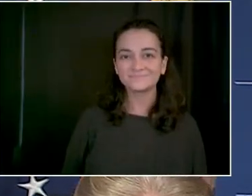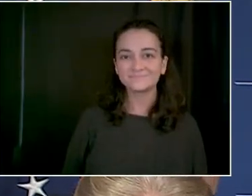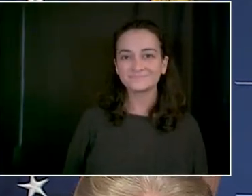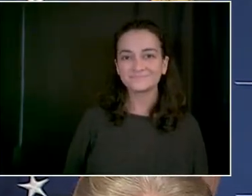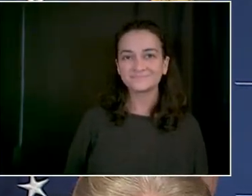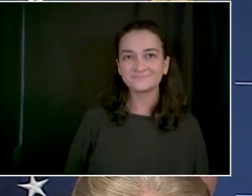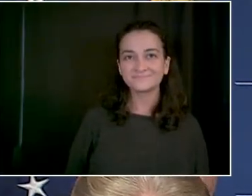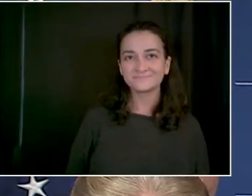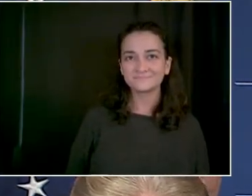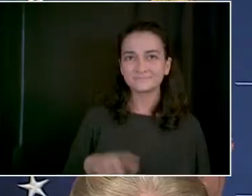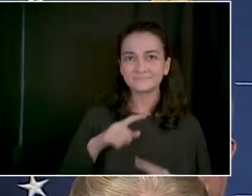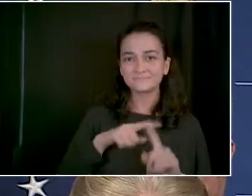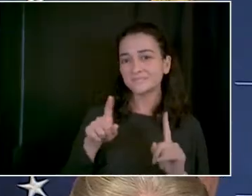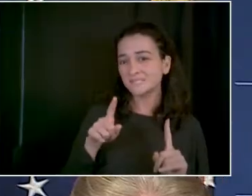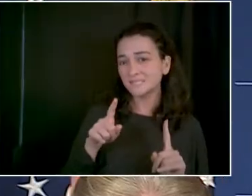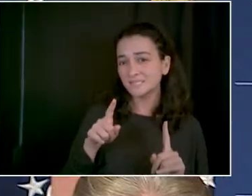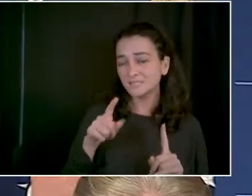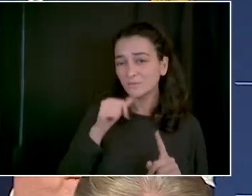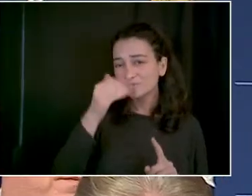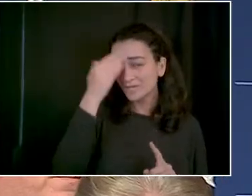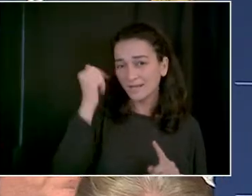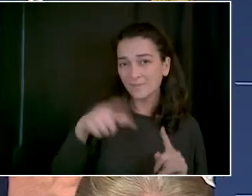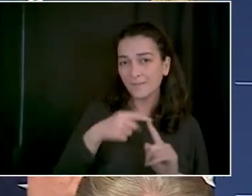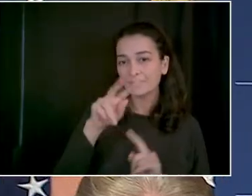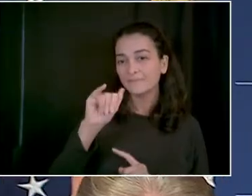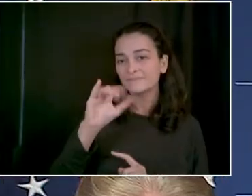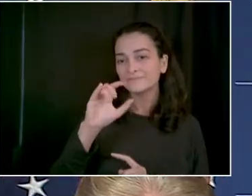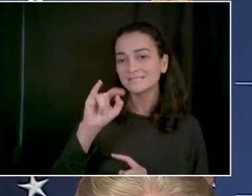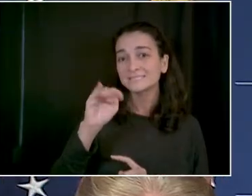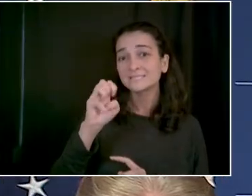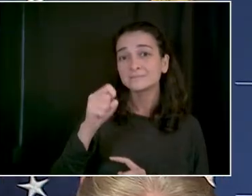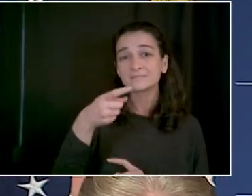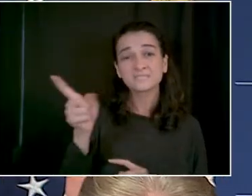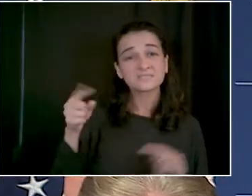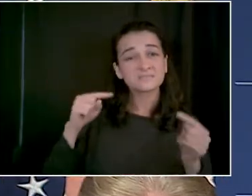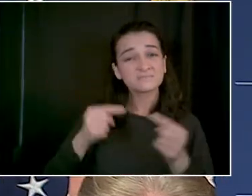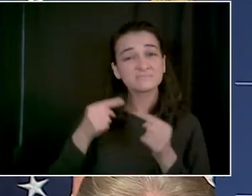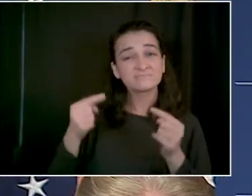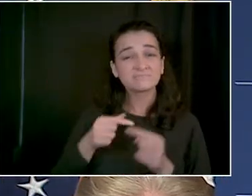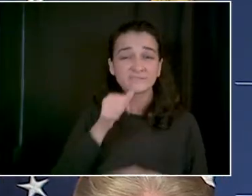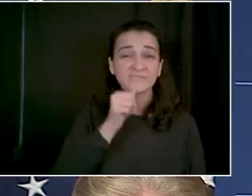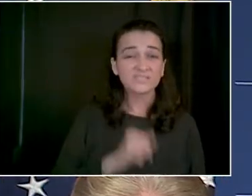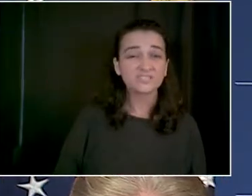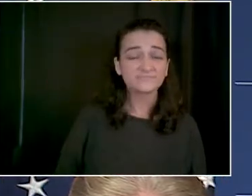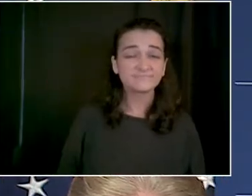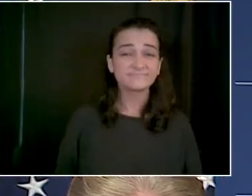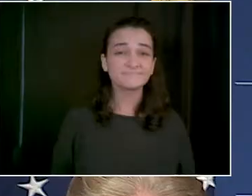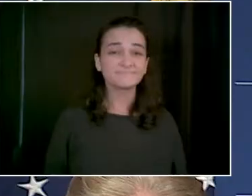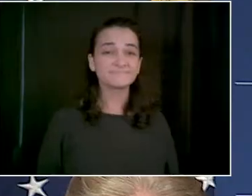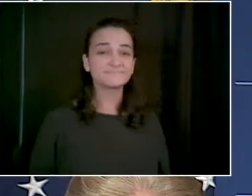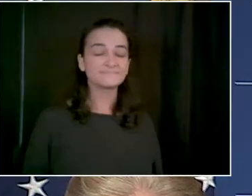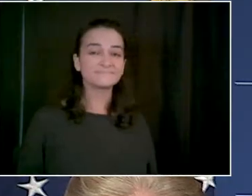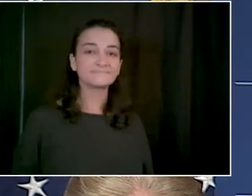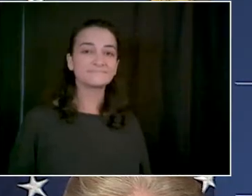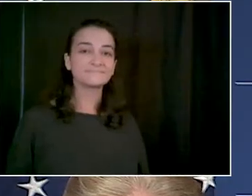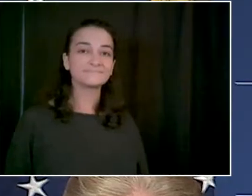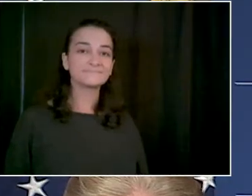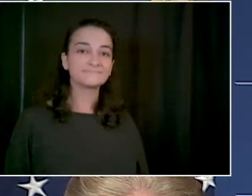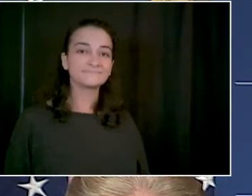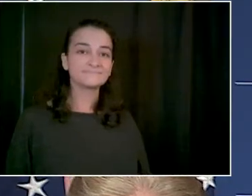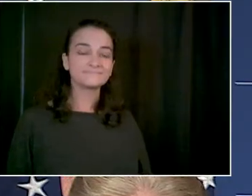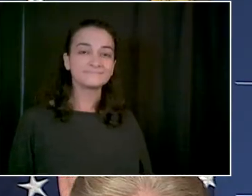city council, talk to the legislature, talk to the governor, tell them and tell me what you want to see change. we need to keep our gang database.